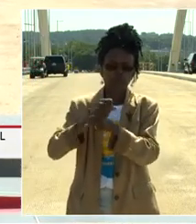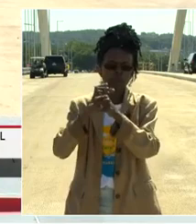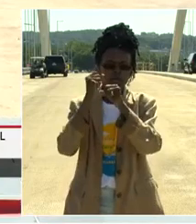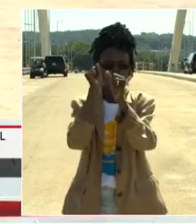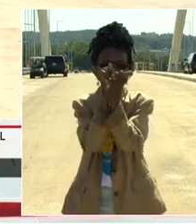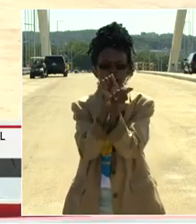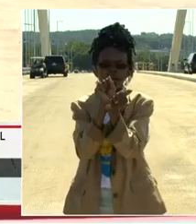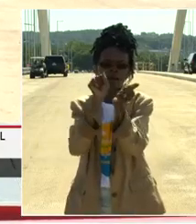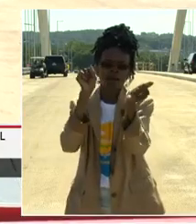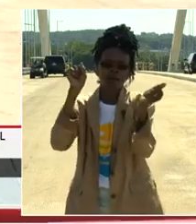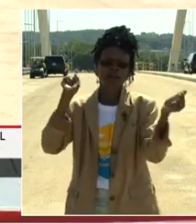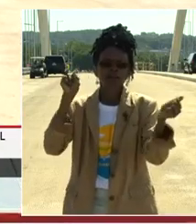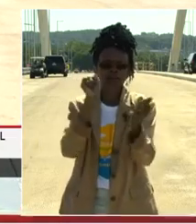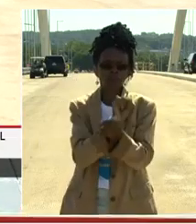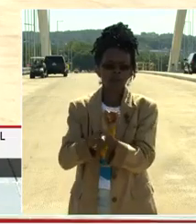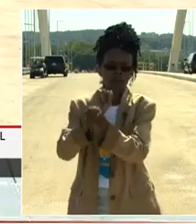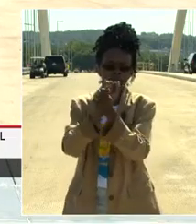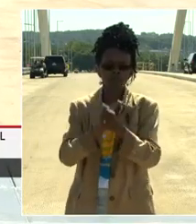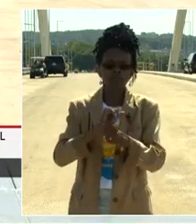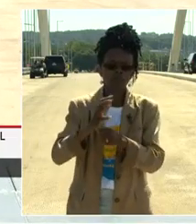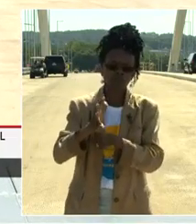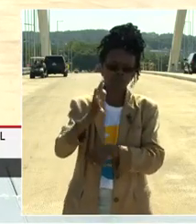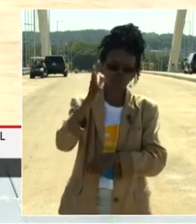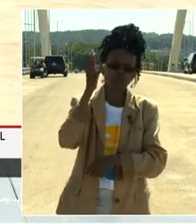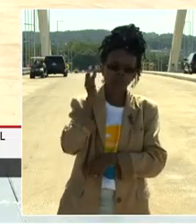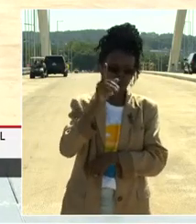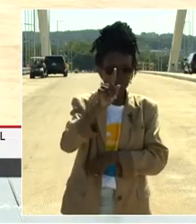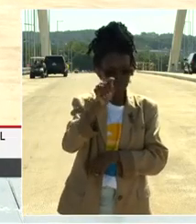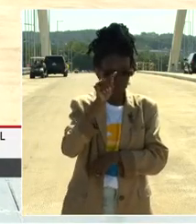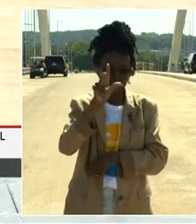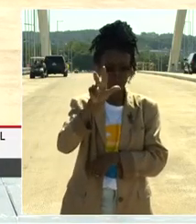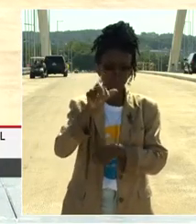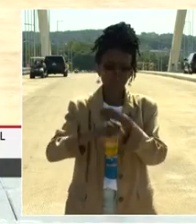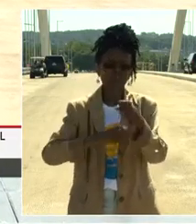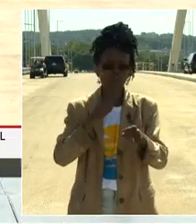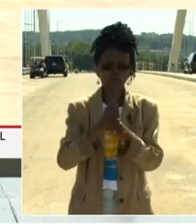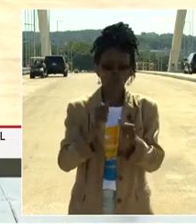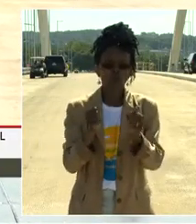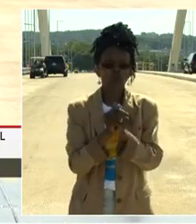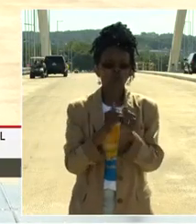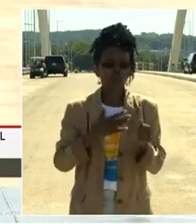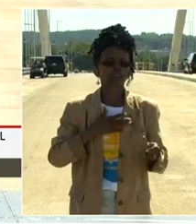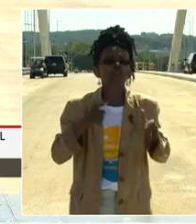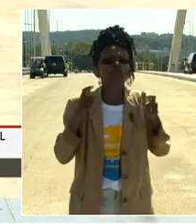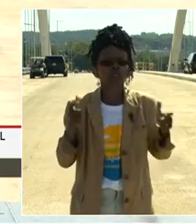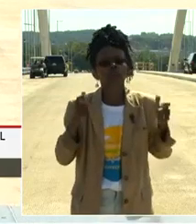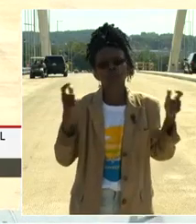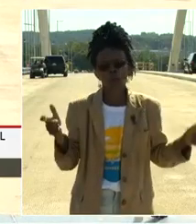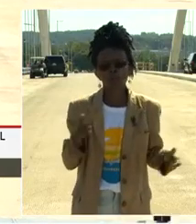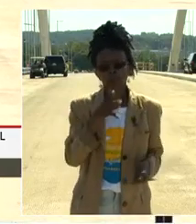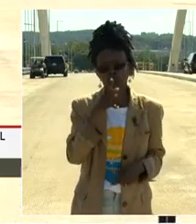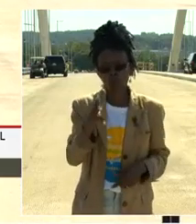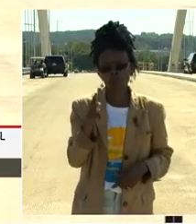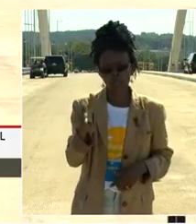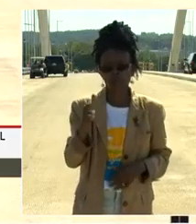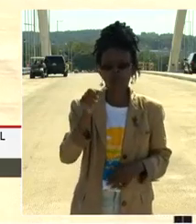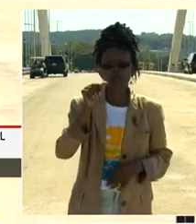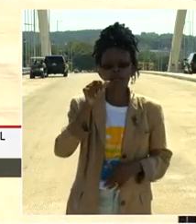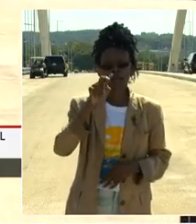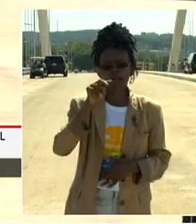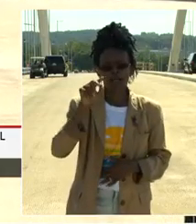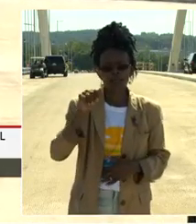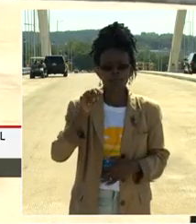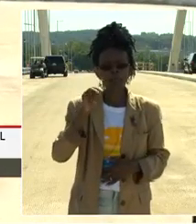the age of 20 with the assistance of my great-great-great-grandmother, Anna Murray Douglas. I was honored to do a